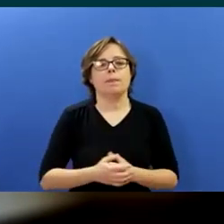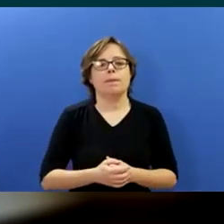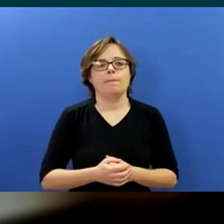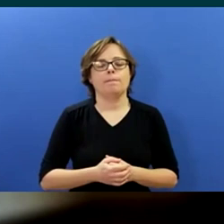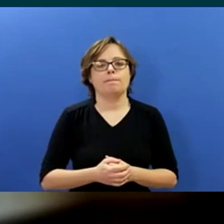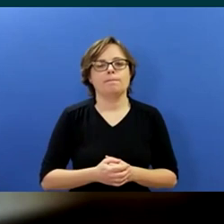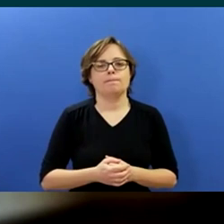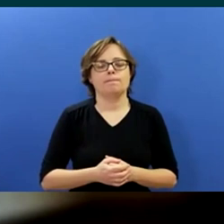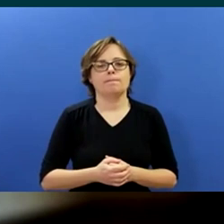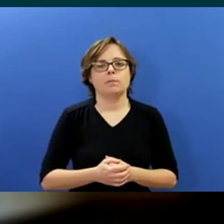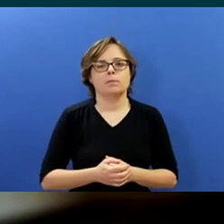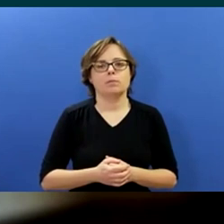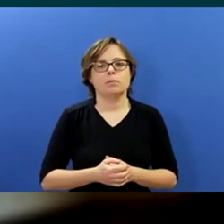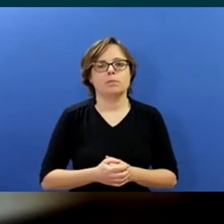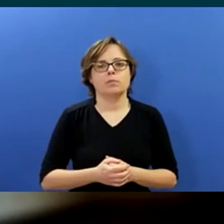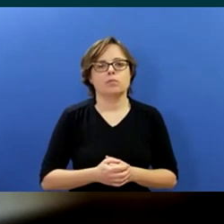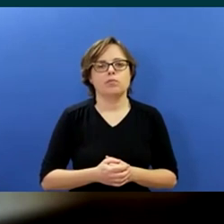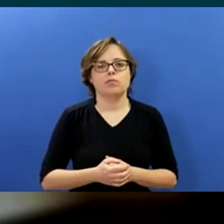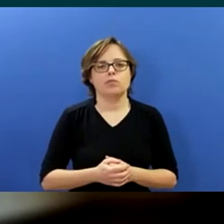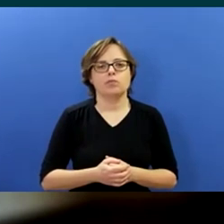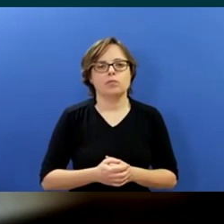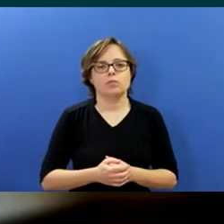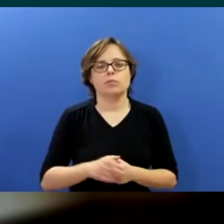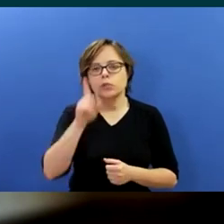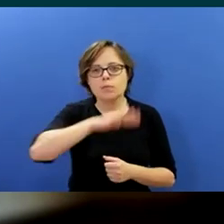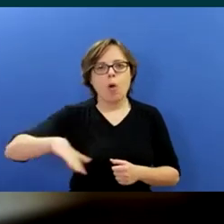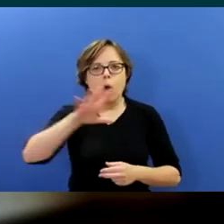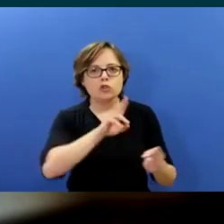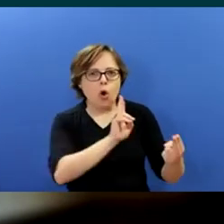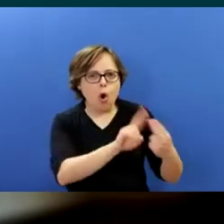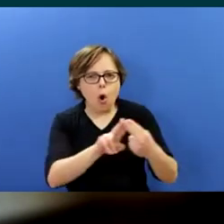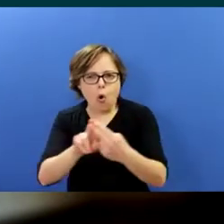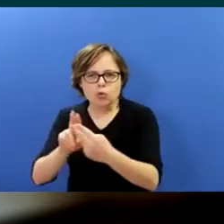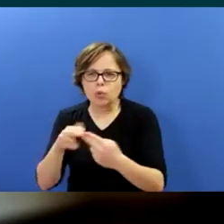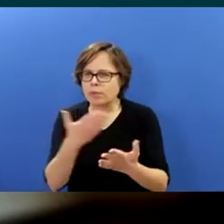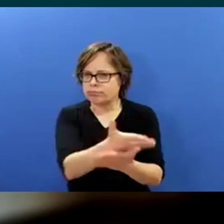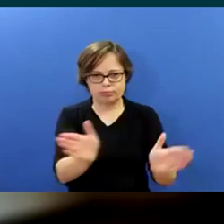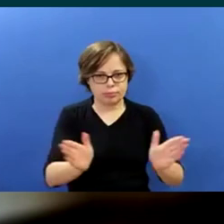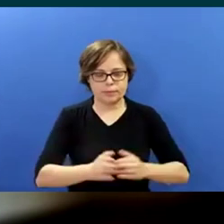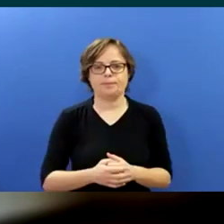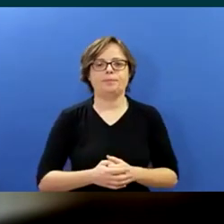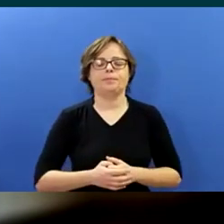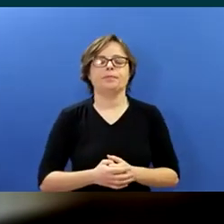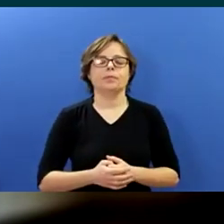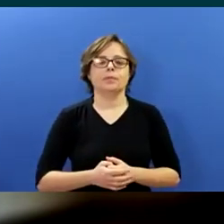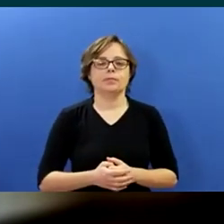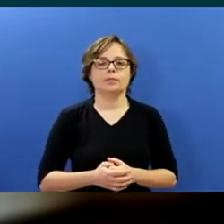participatory process. But the small thing that we